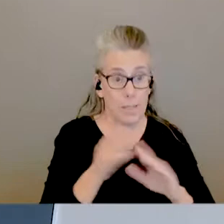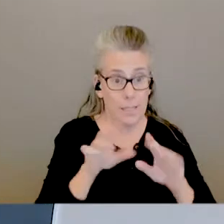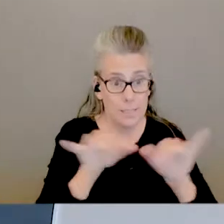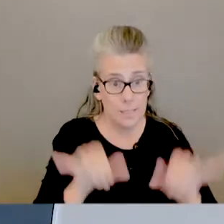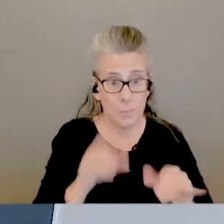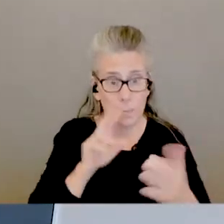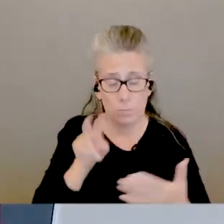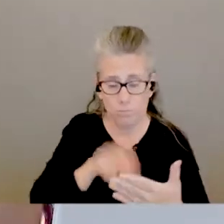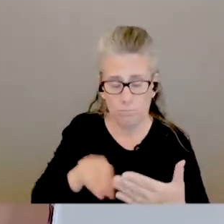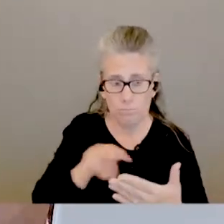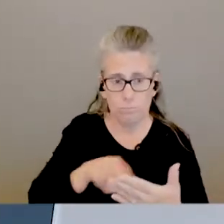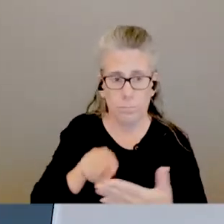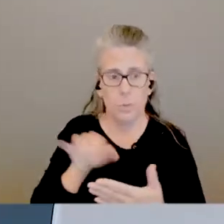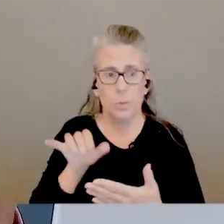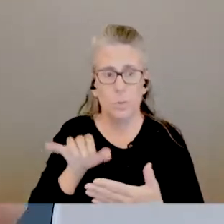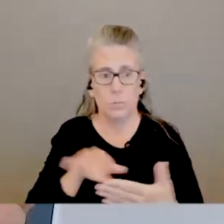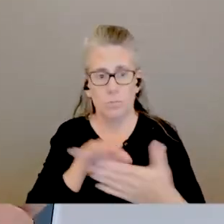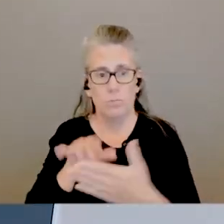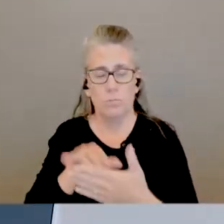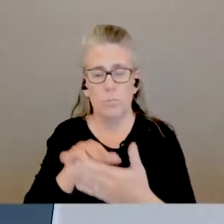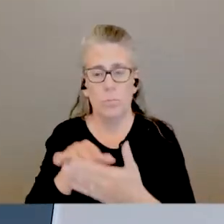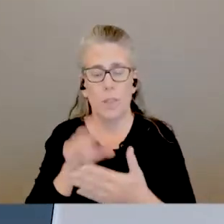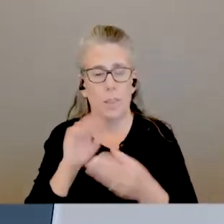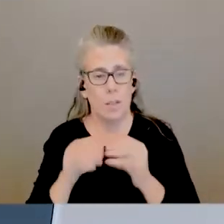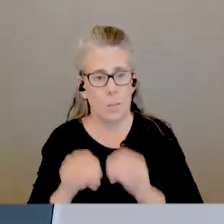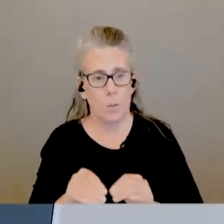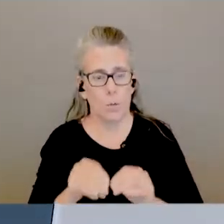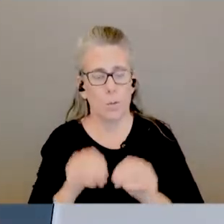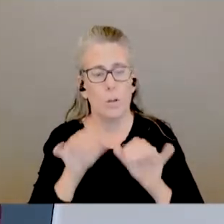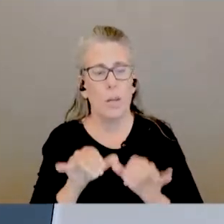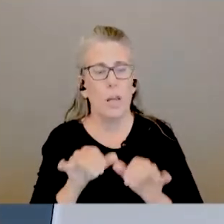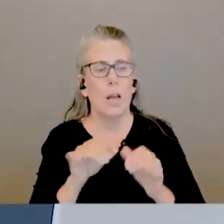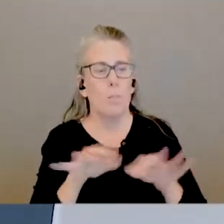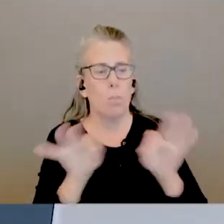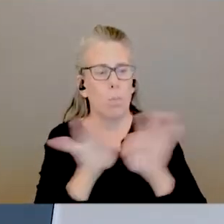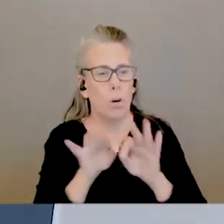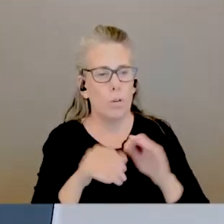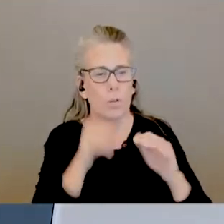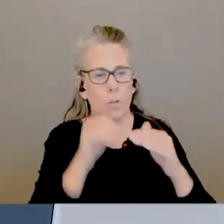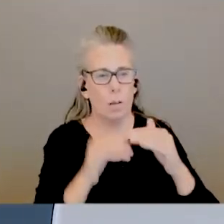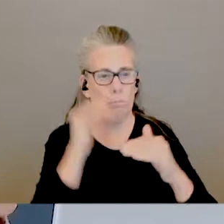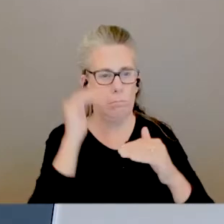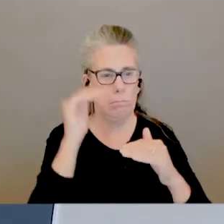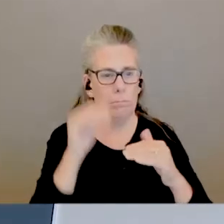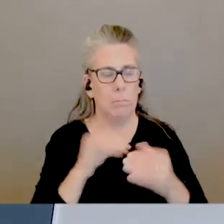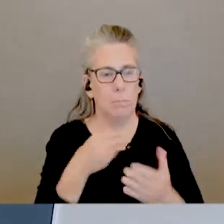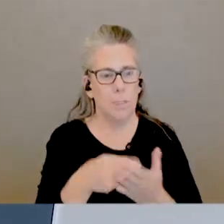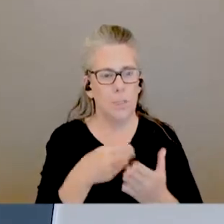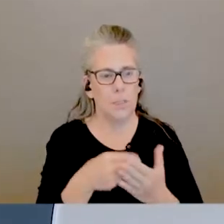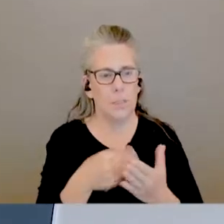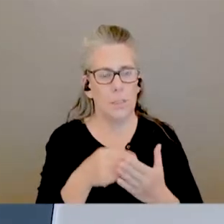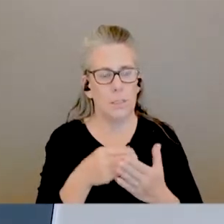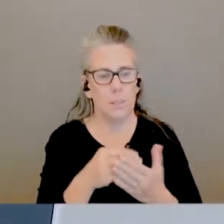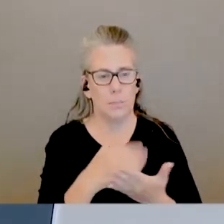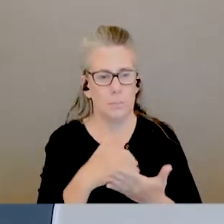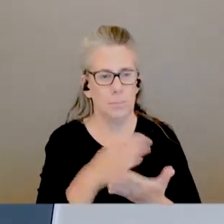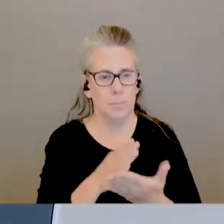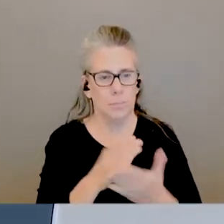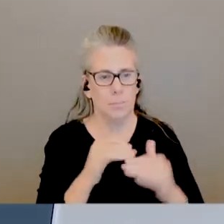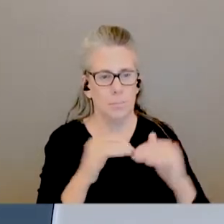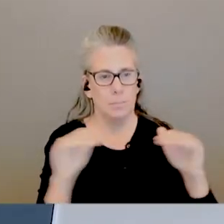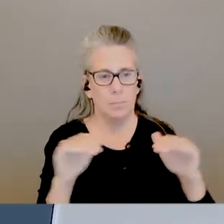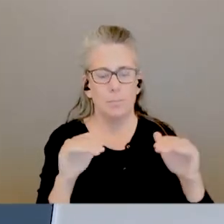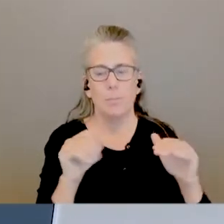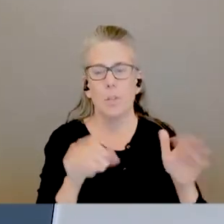of our spends so that they never exceed budget. Lastly, we use a lot of these ad events that we collect in our data lake to